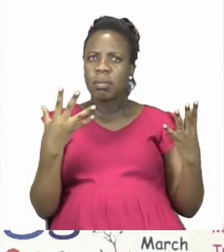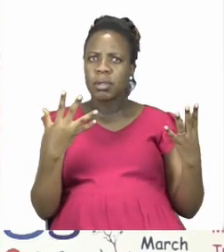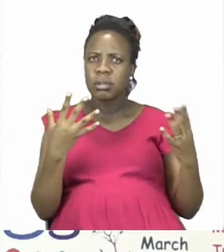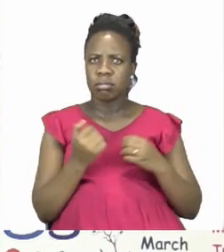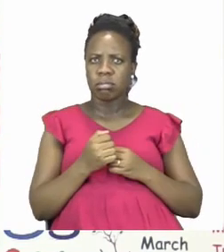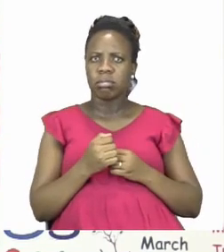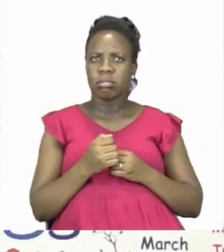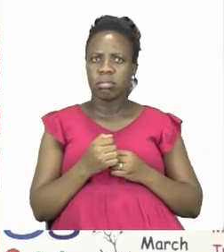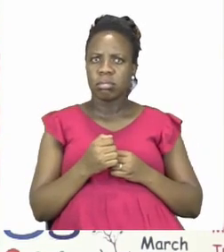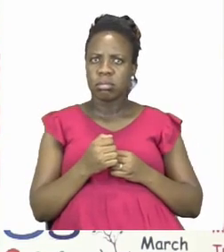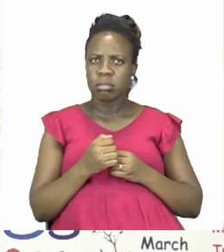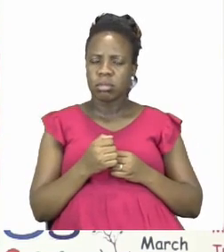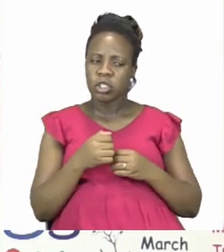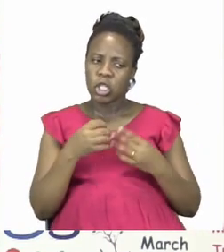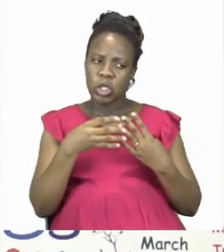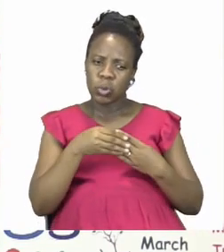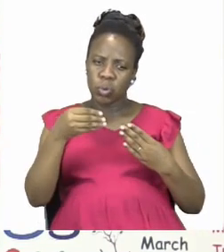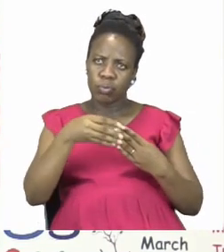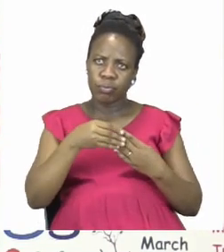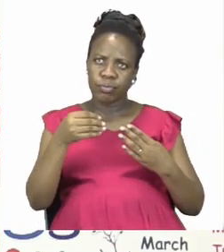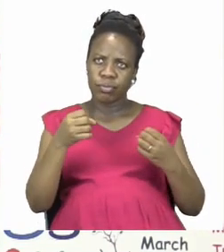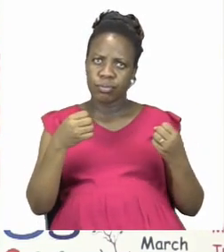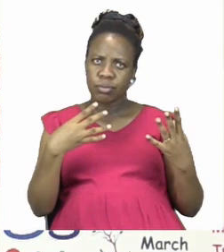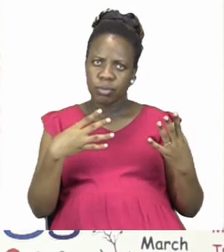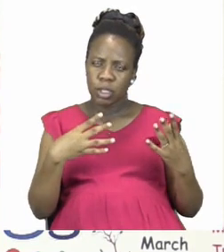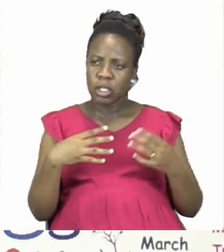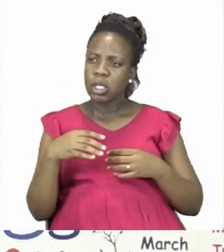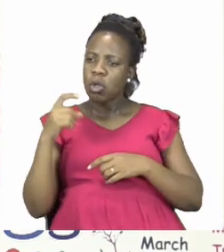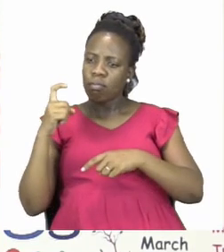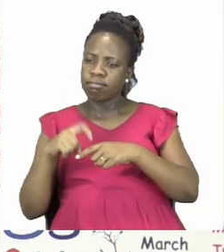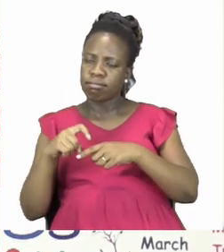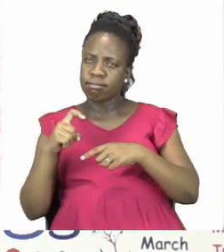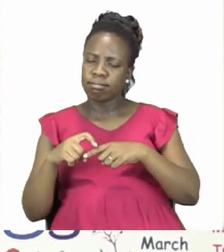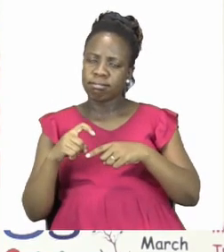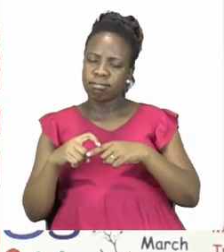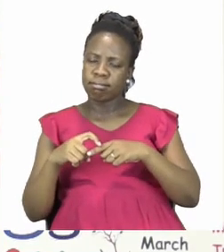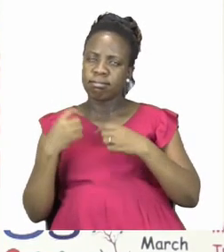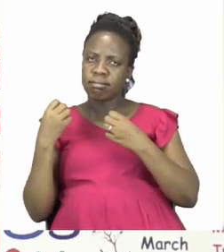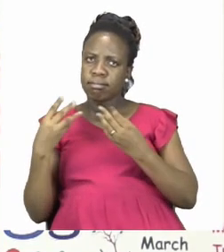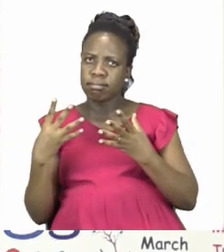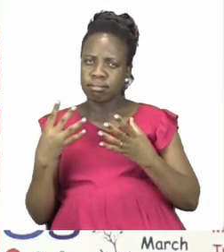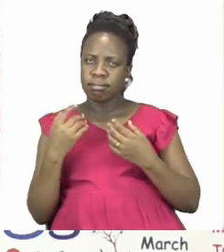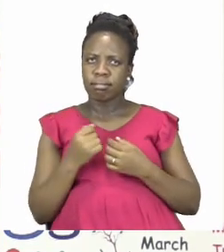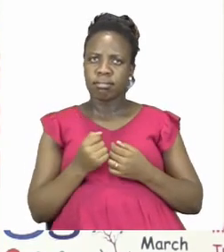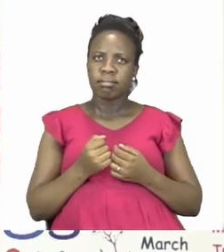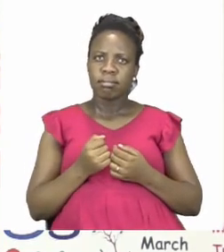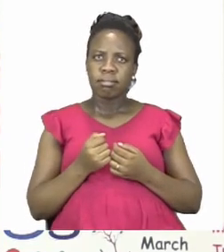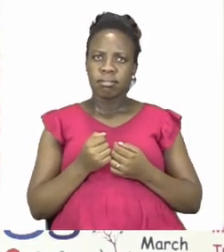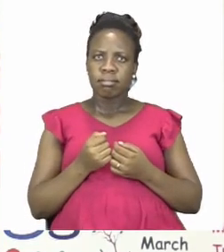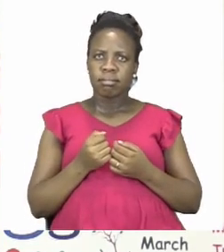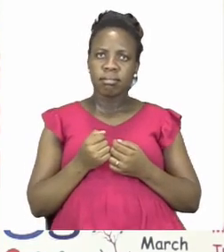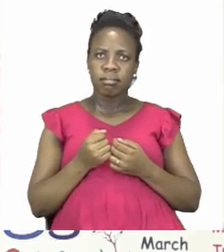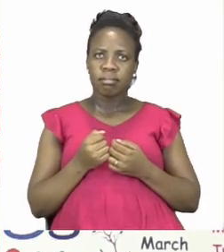coins will we need to add up to 12 Namibian dollars and 25 cents. So over here you will see that I filled